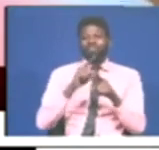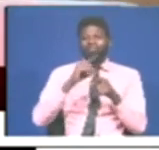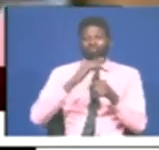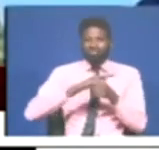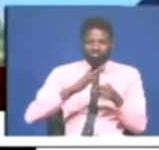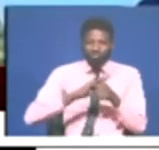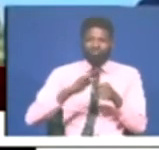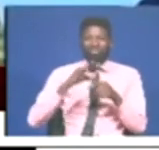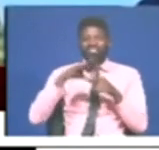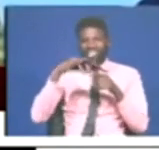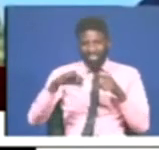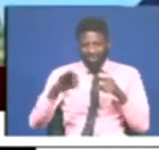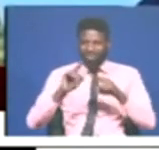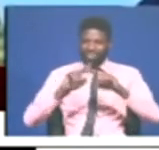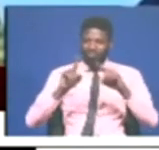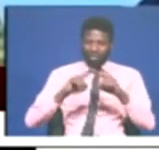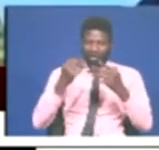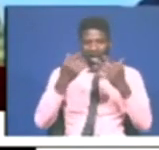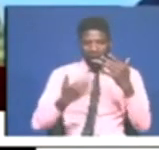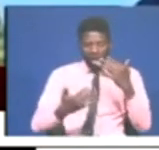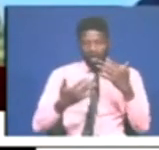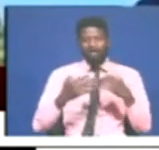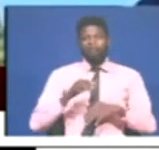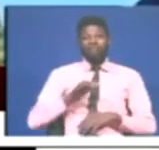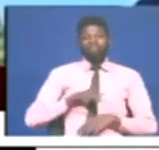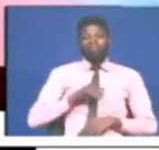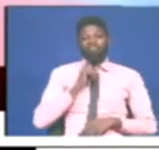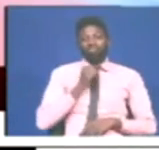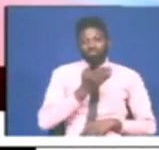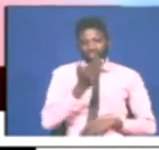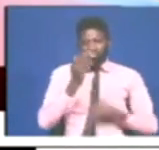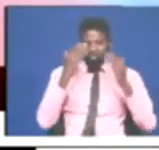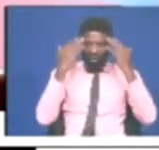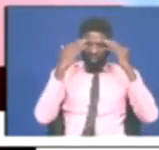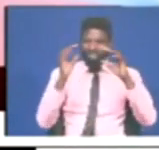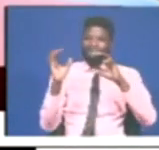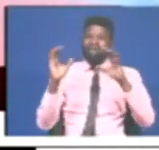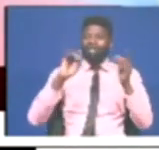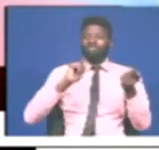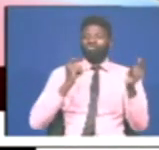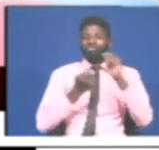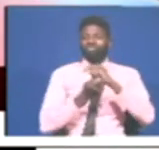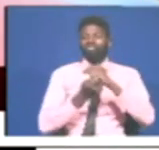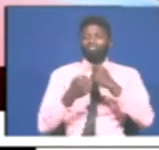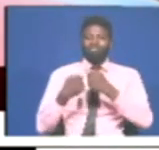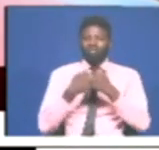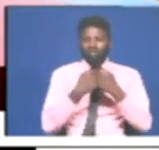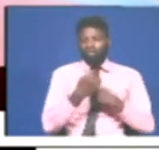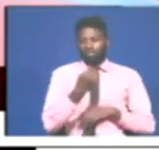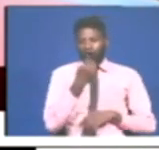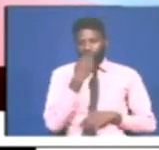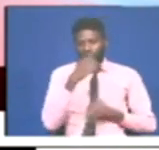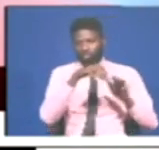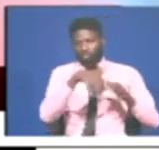Ladies and gentlemen, as you are aware, climate change continues to be a challenge to food production systems in the country,